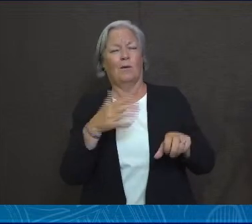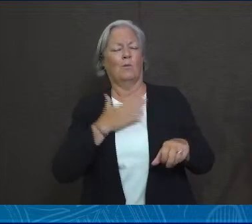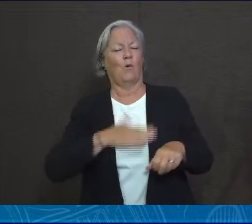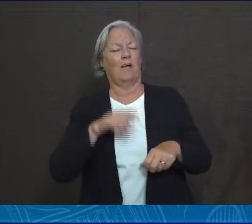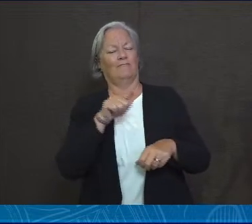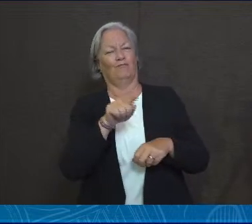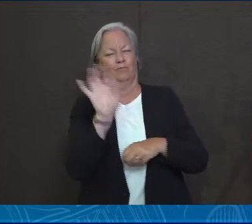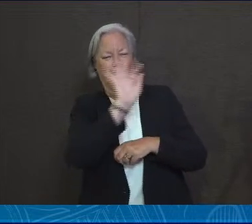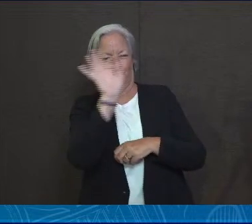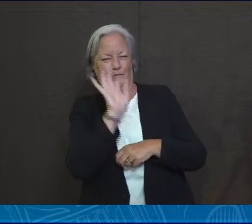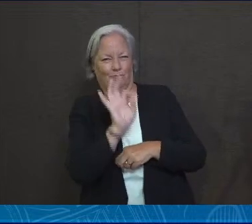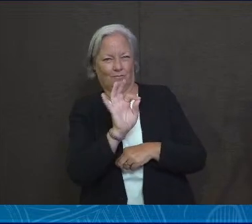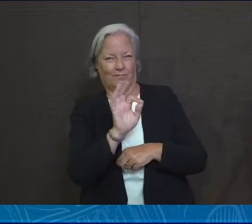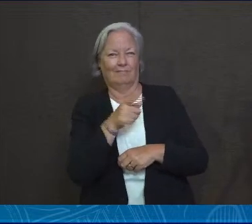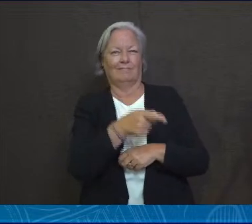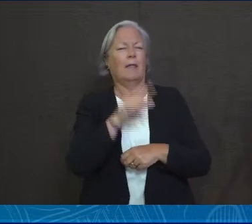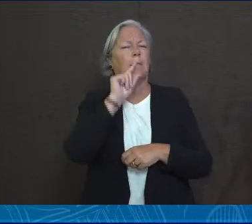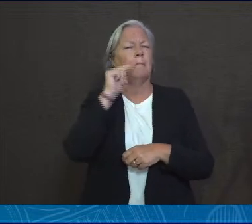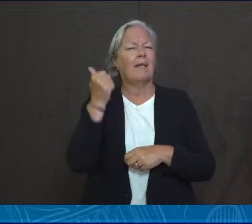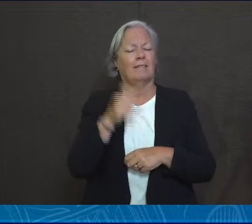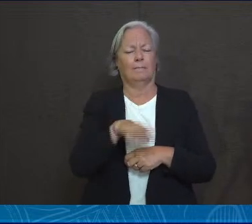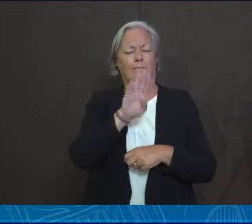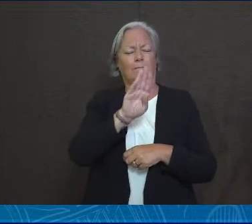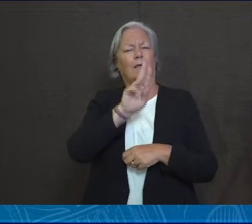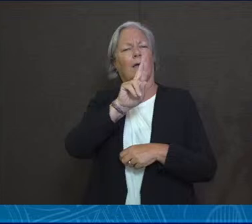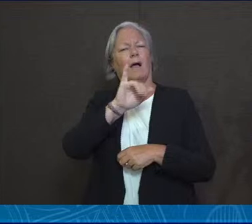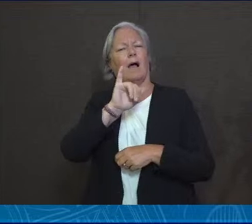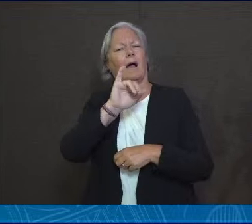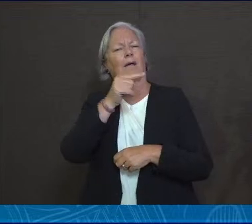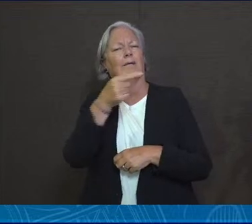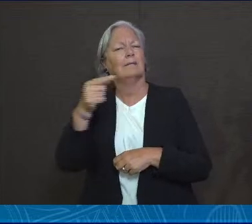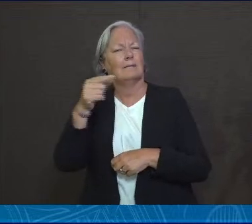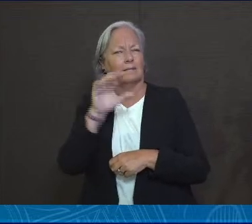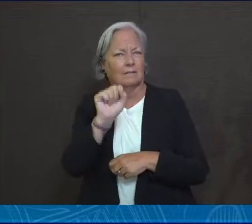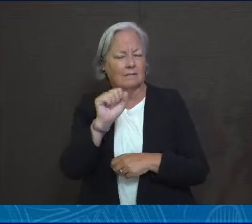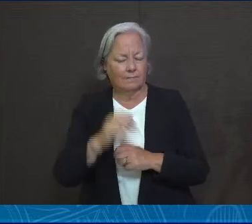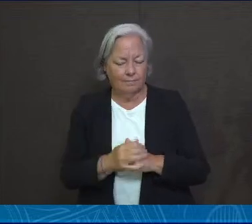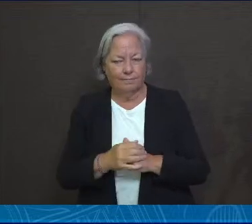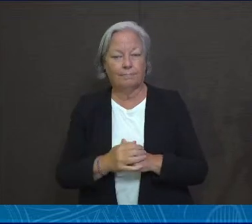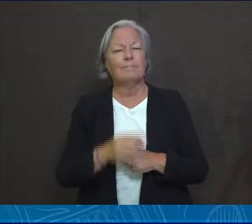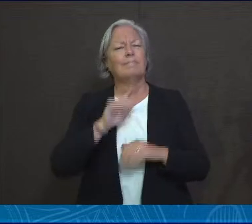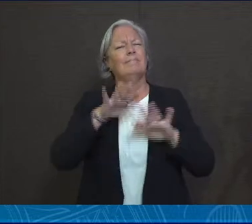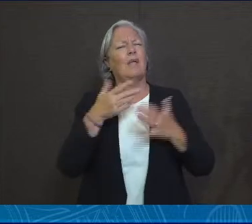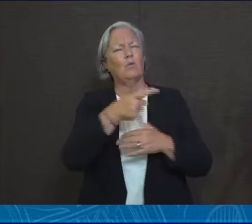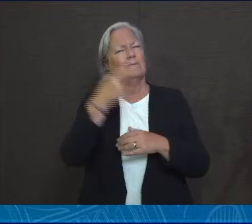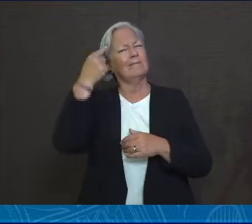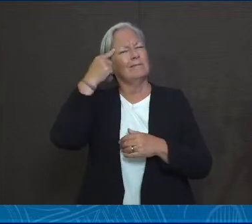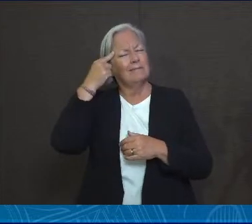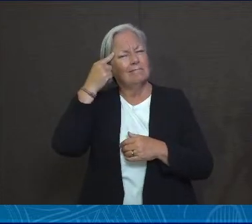the role of data-driven decision-making in coordinating national efforts?